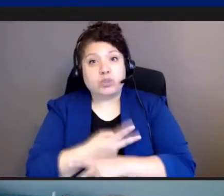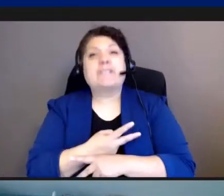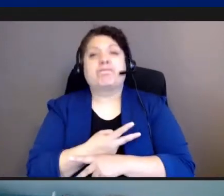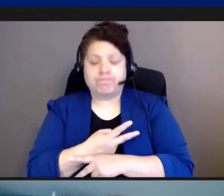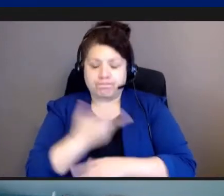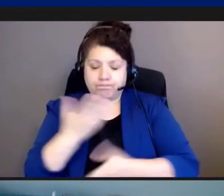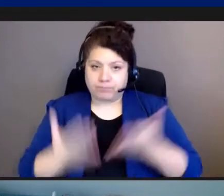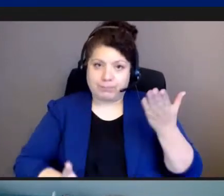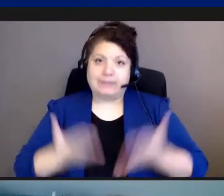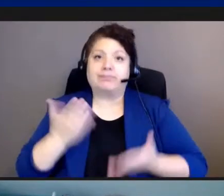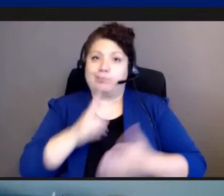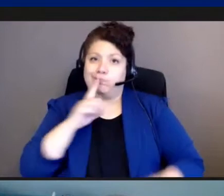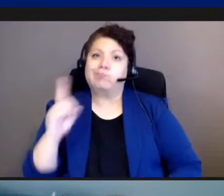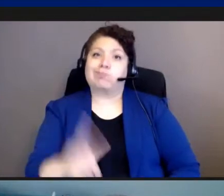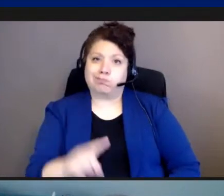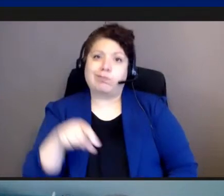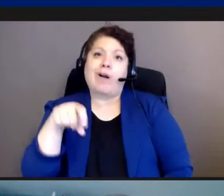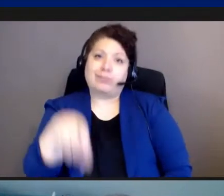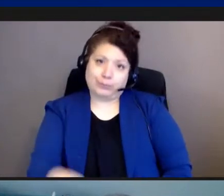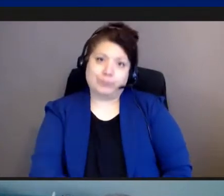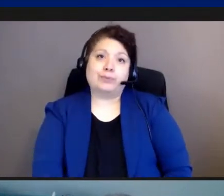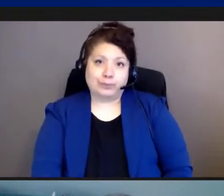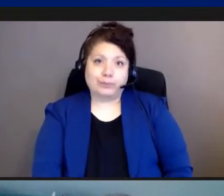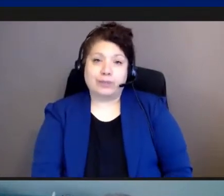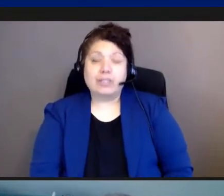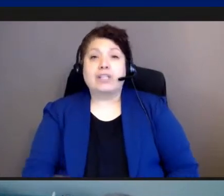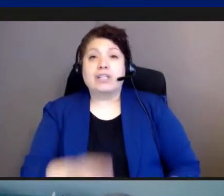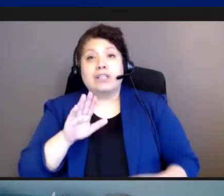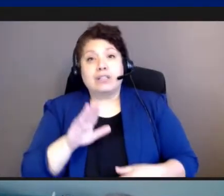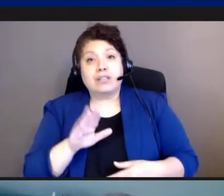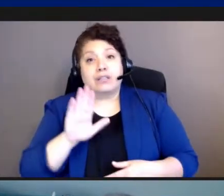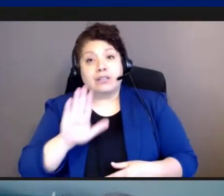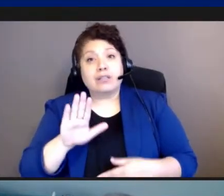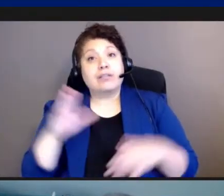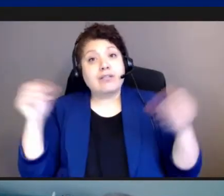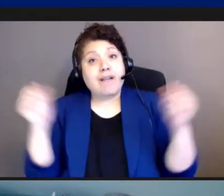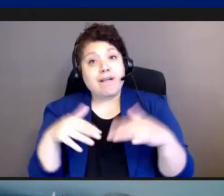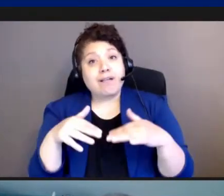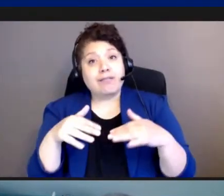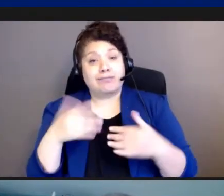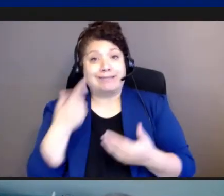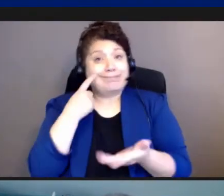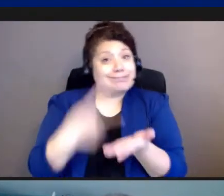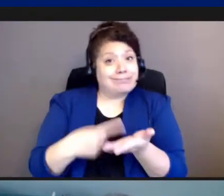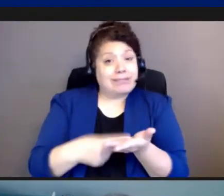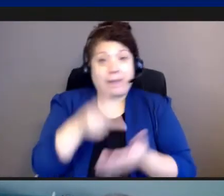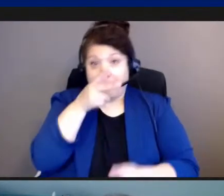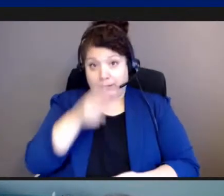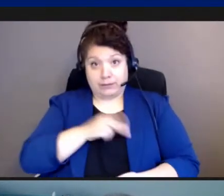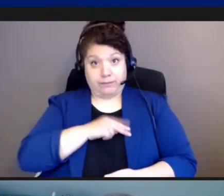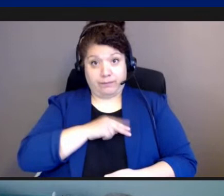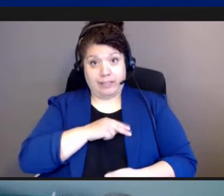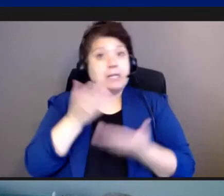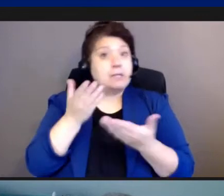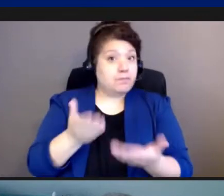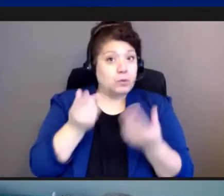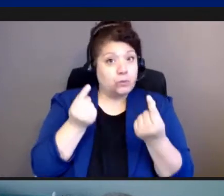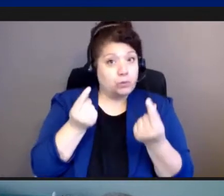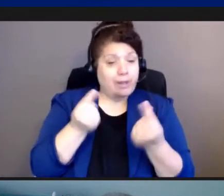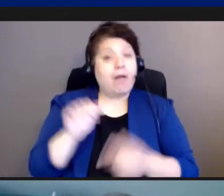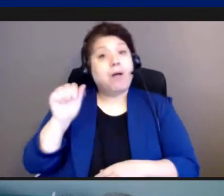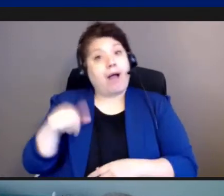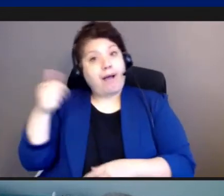jurisdictions. With regards to gatherings, Chair Egley spoke about Thanksgiving, so I'd like to speak to another significant event that we're